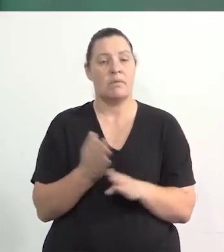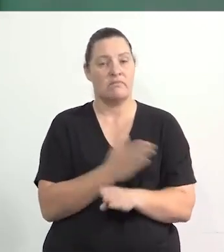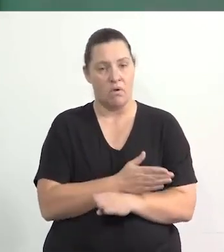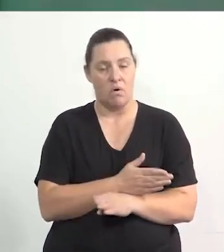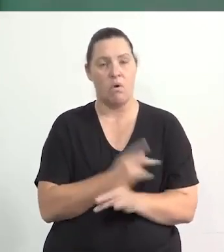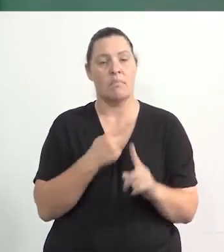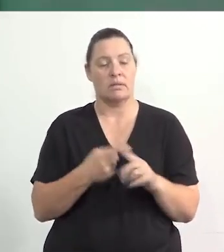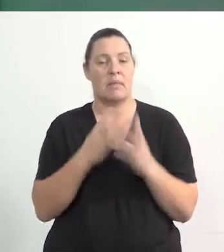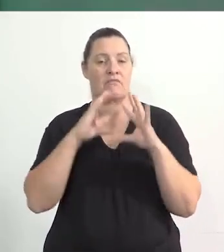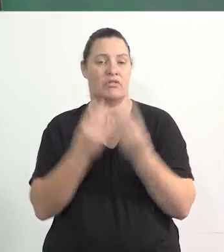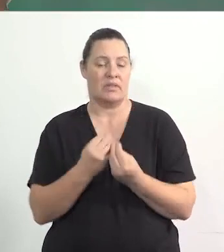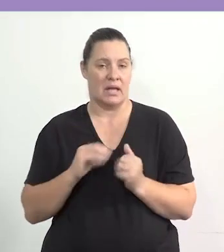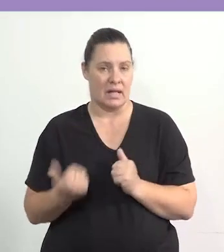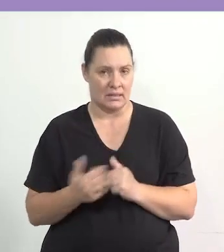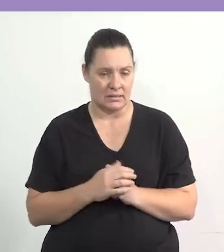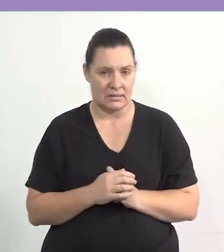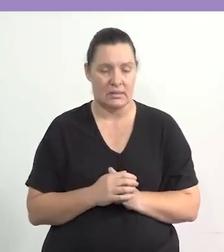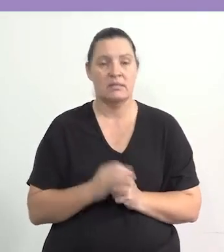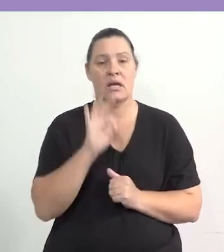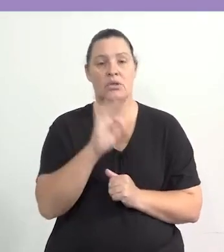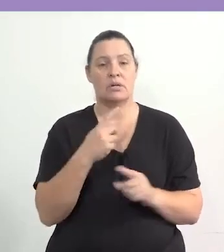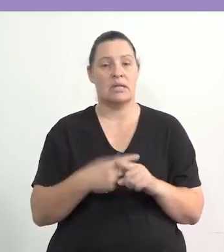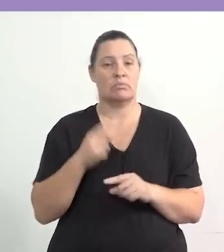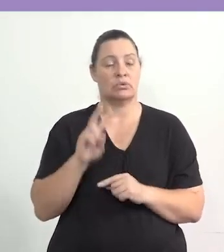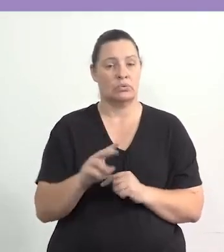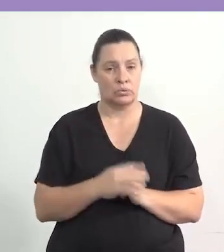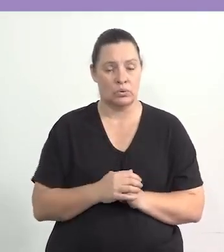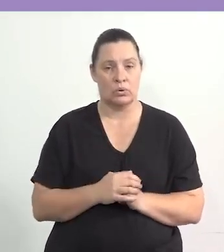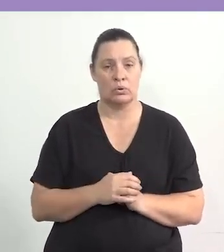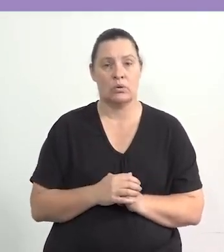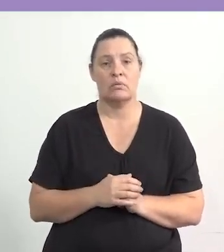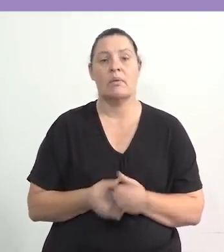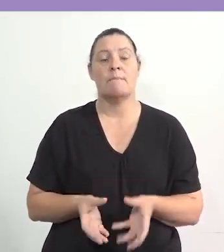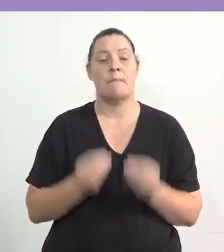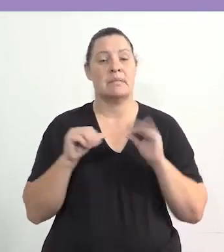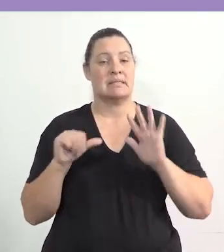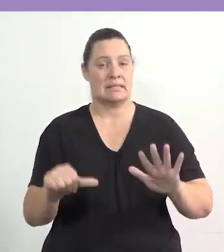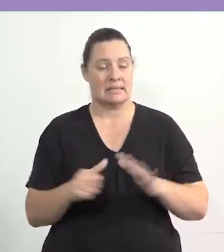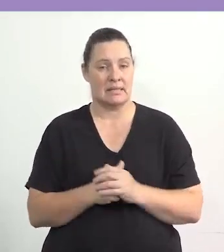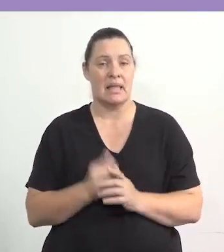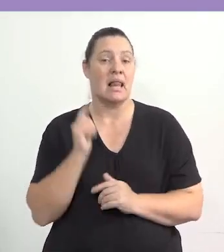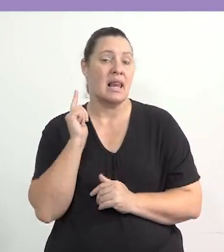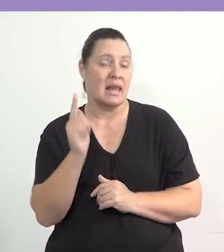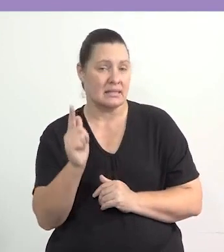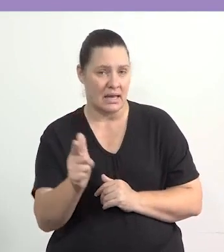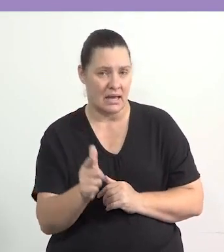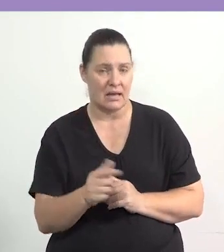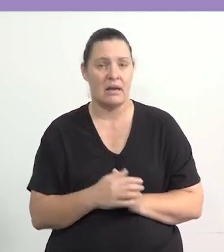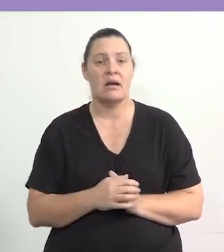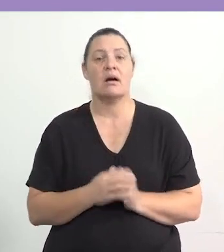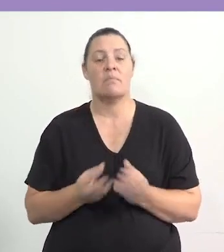before multiplying everything else. So I can say 3 times 2, which will give me 6. And then later